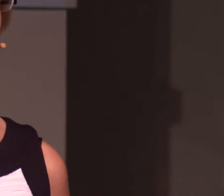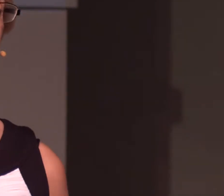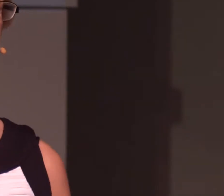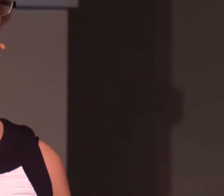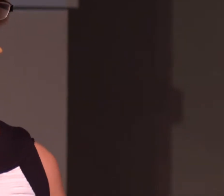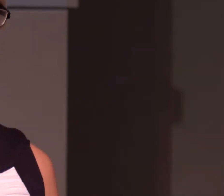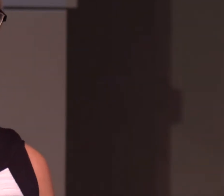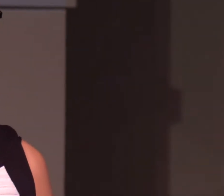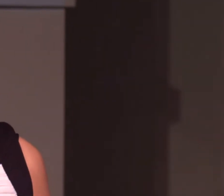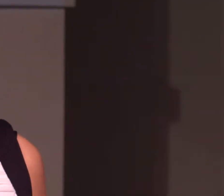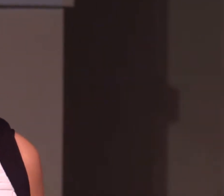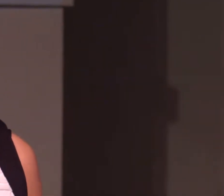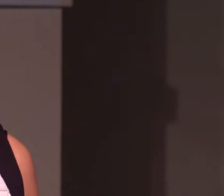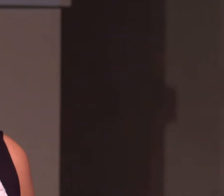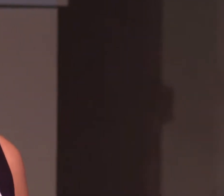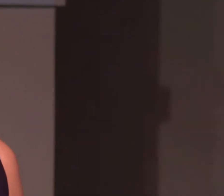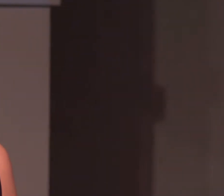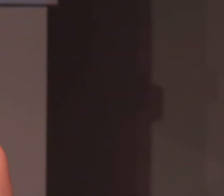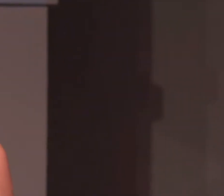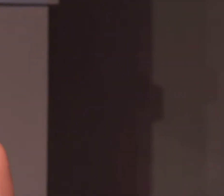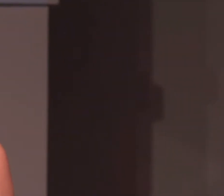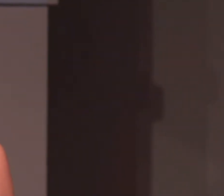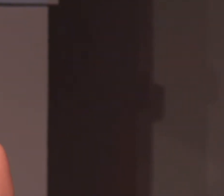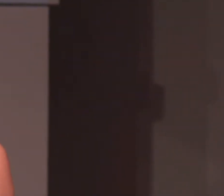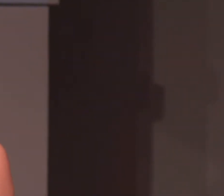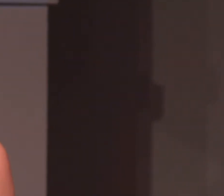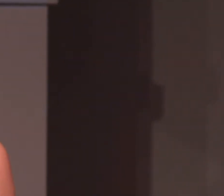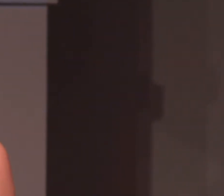to understand your no.